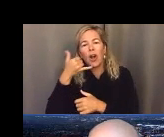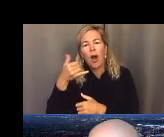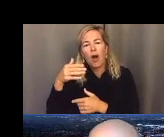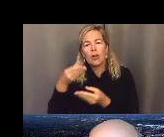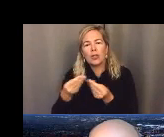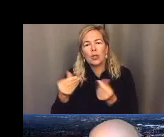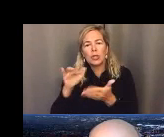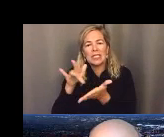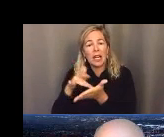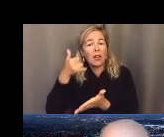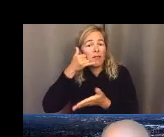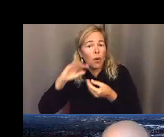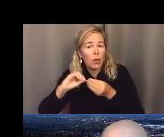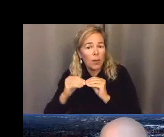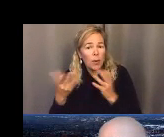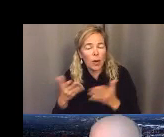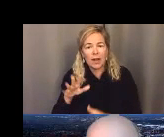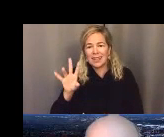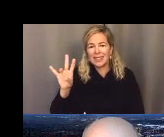phone number is